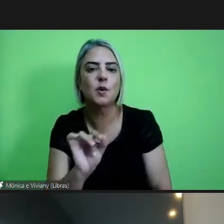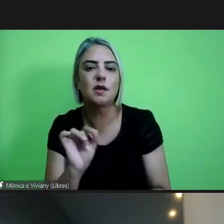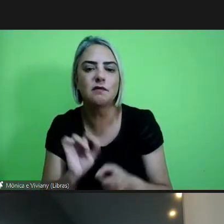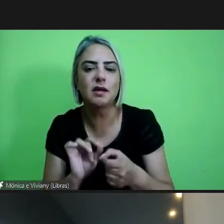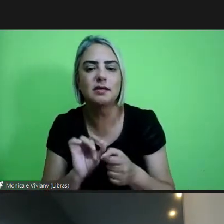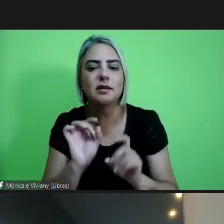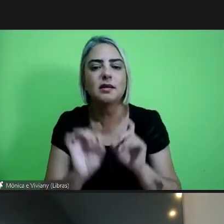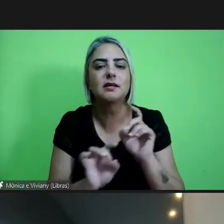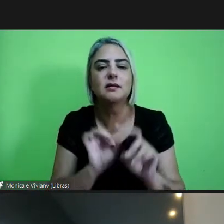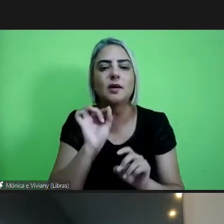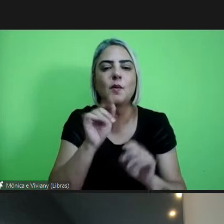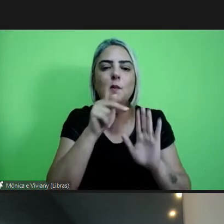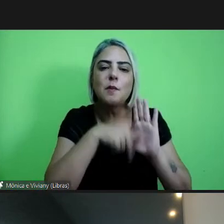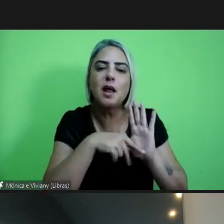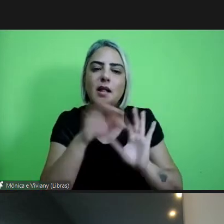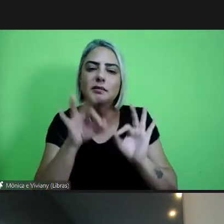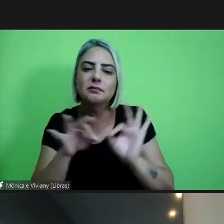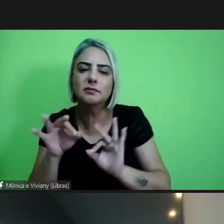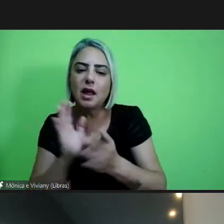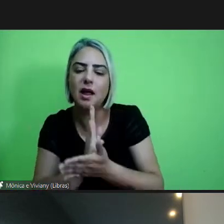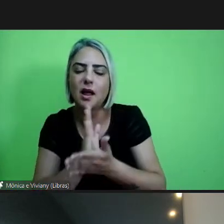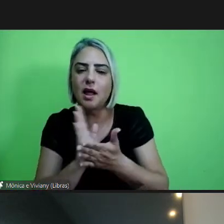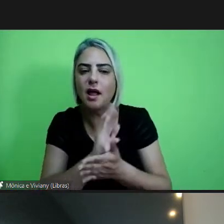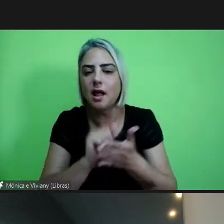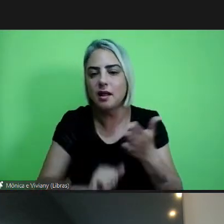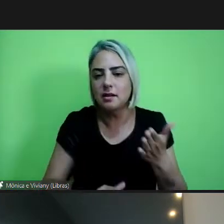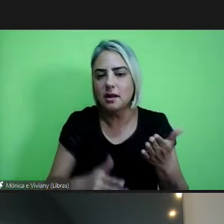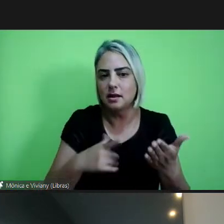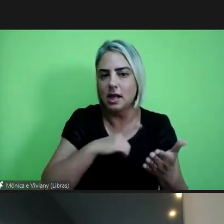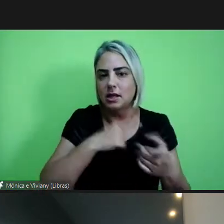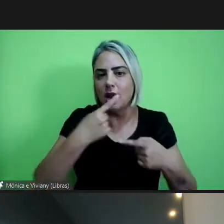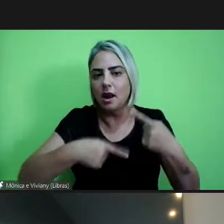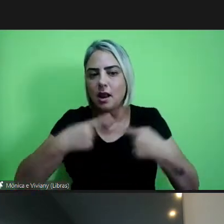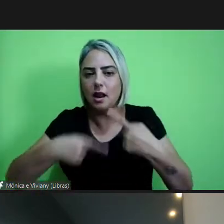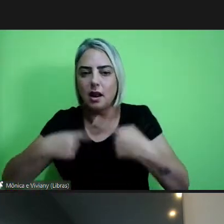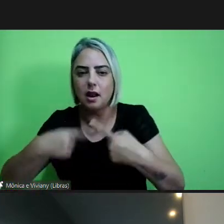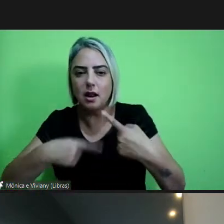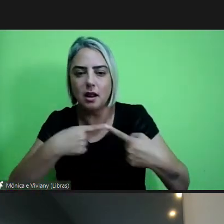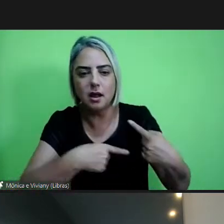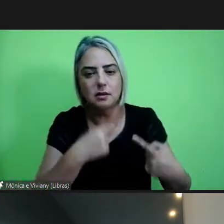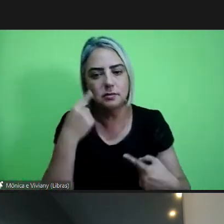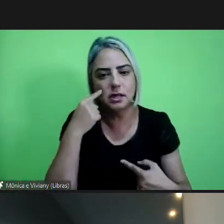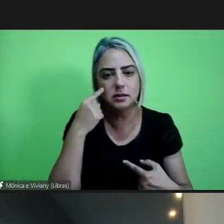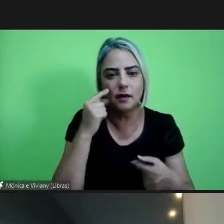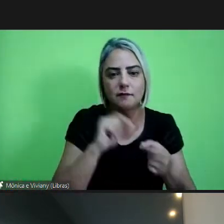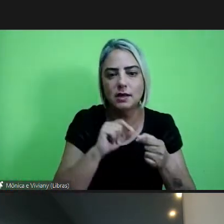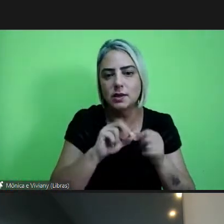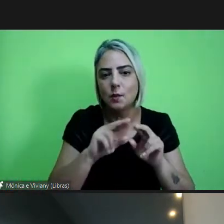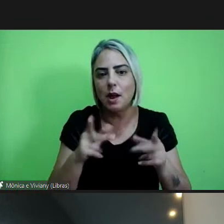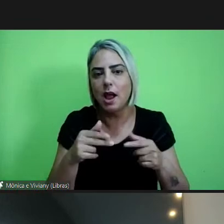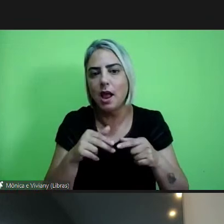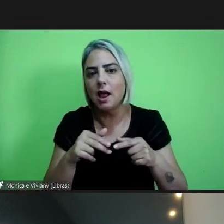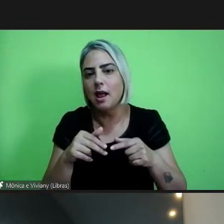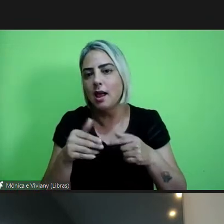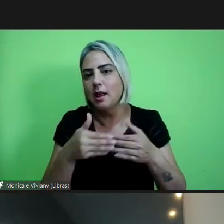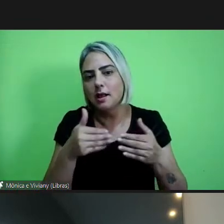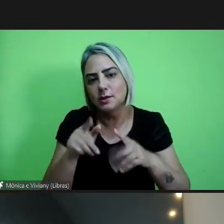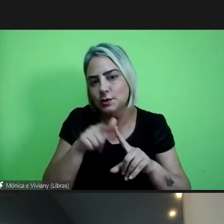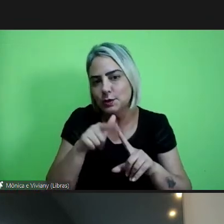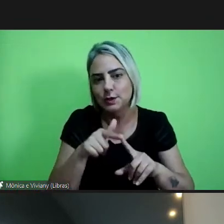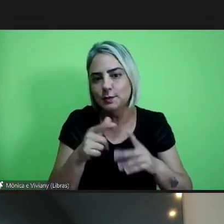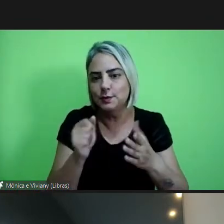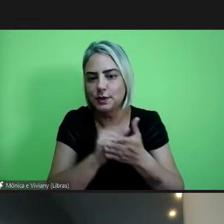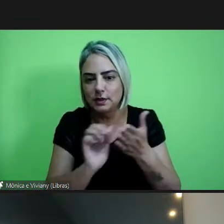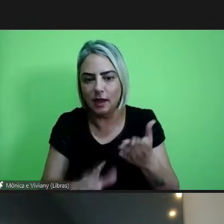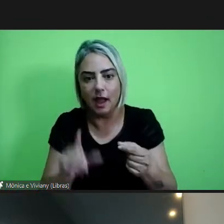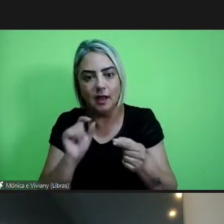multi-professional unit meets with the family health unit. And so we can start planning, and we say we're thinking